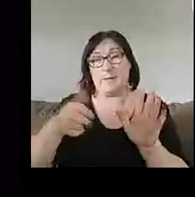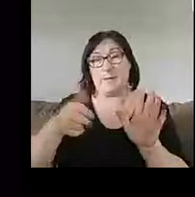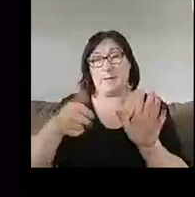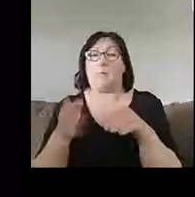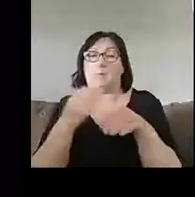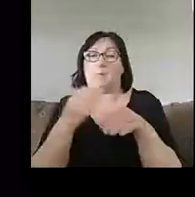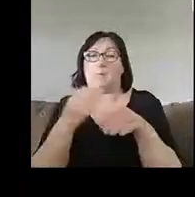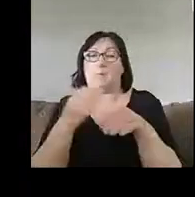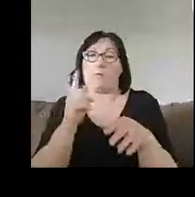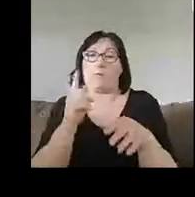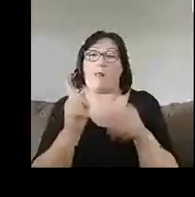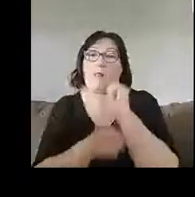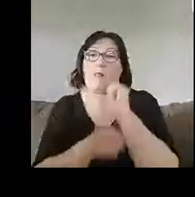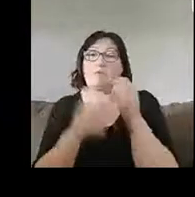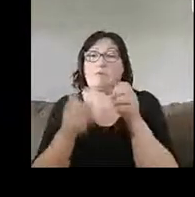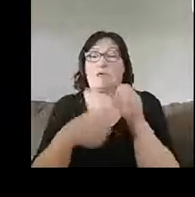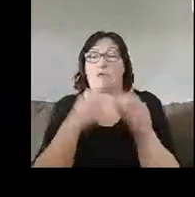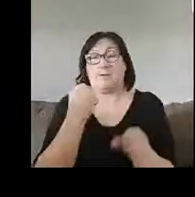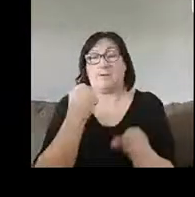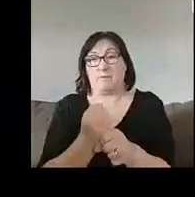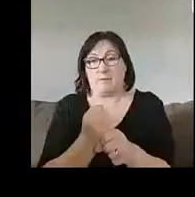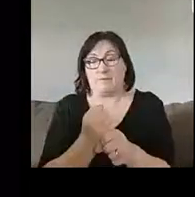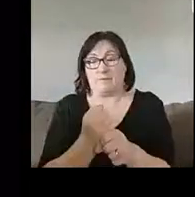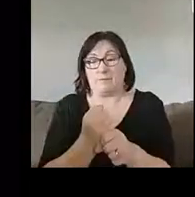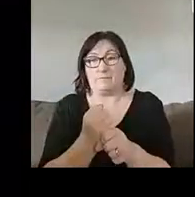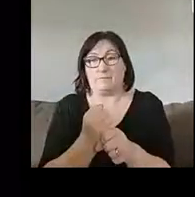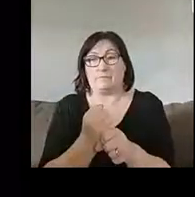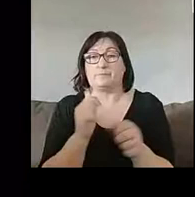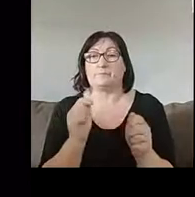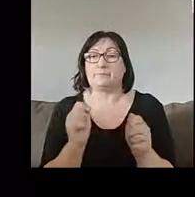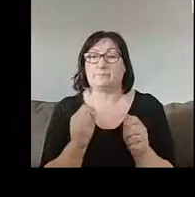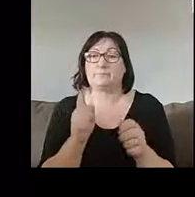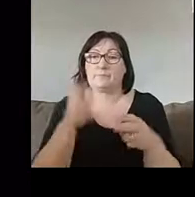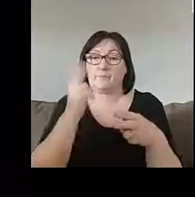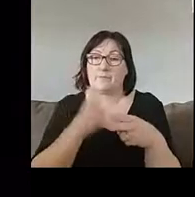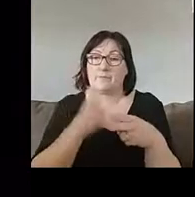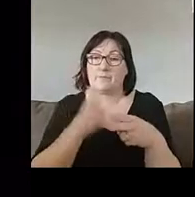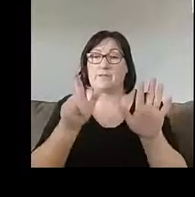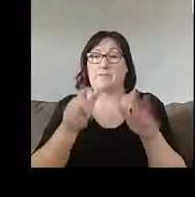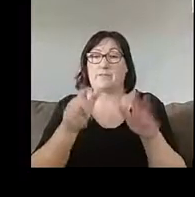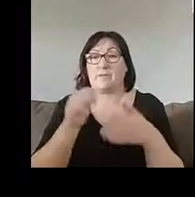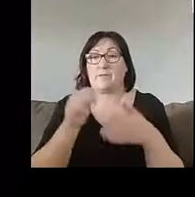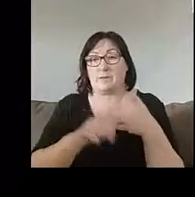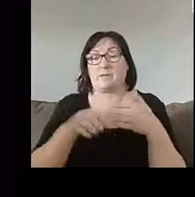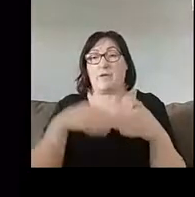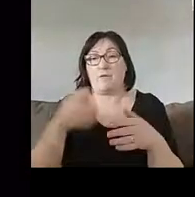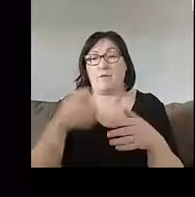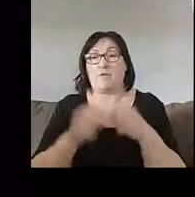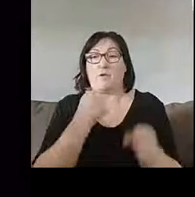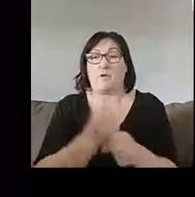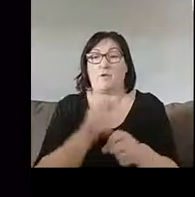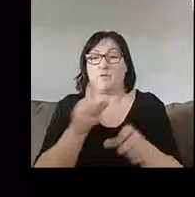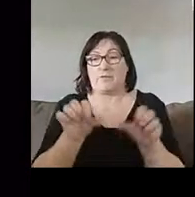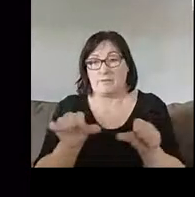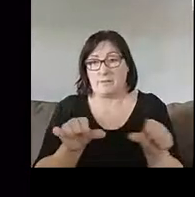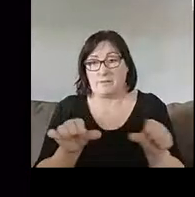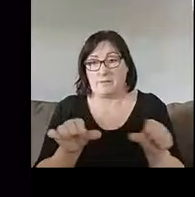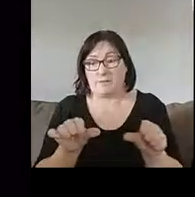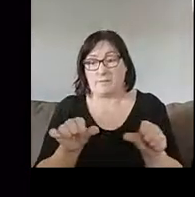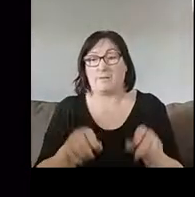assessment. And then the final payment, 7 months after the year of assessment, depending on the company's